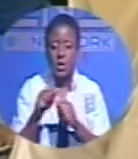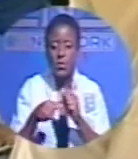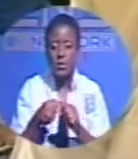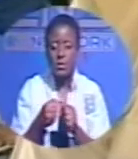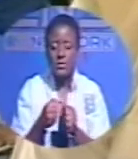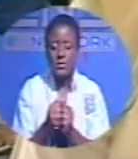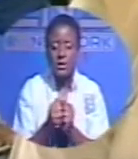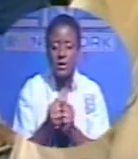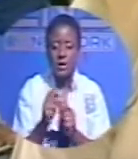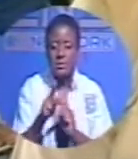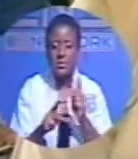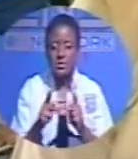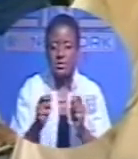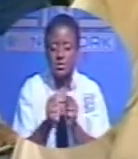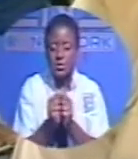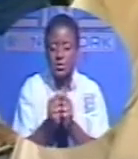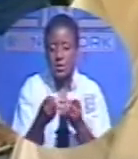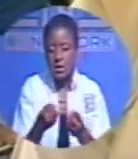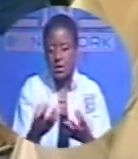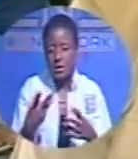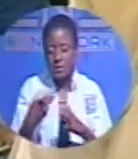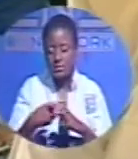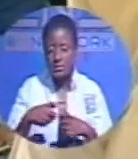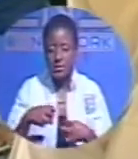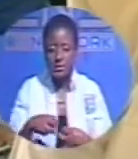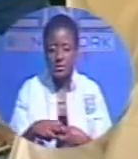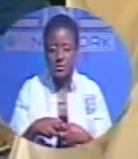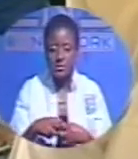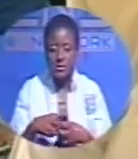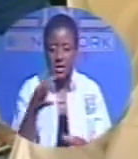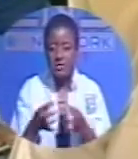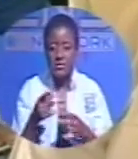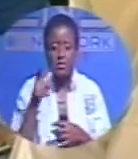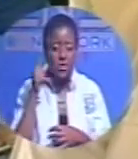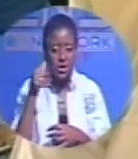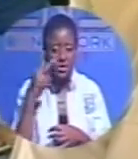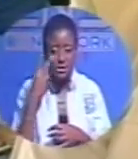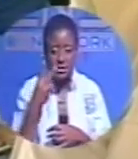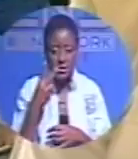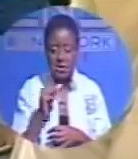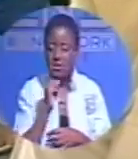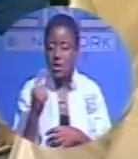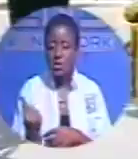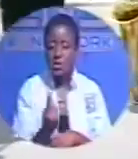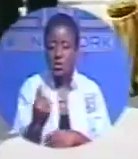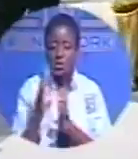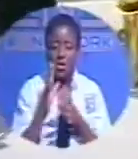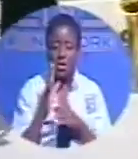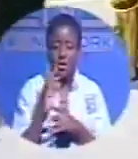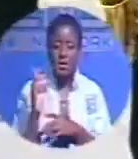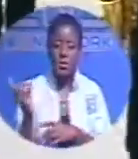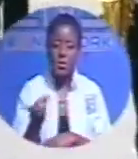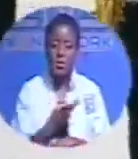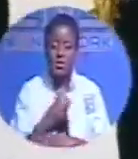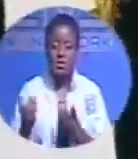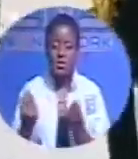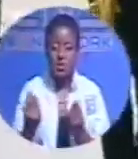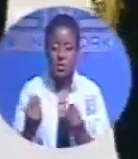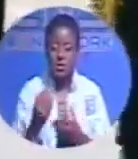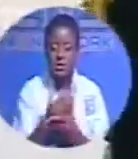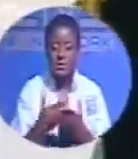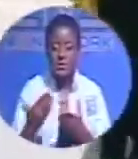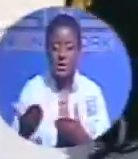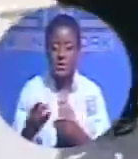whole lot of issues, and if you can look around, you can see that we're not just talking. We're actually doing some things. ZNS was